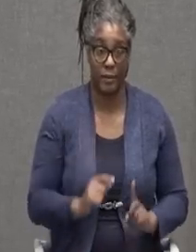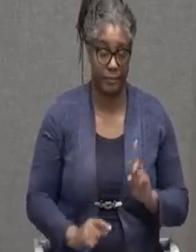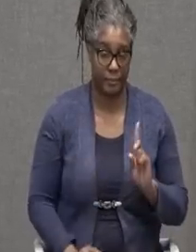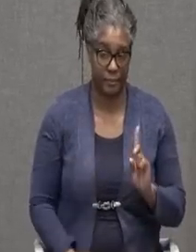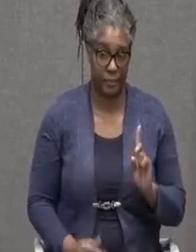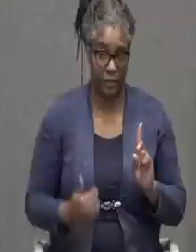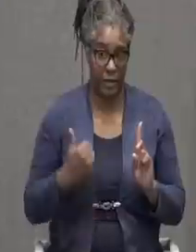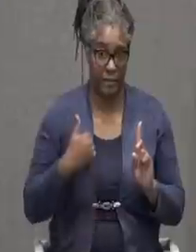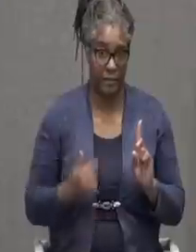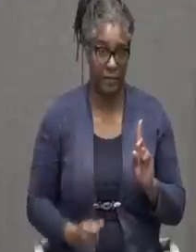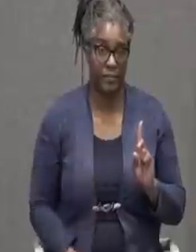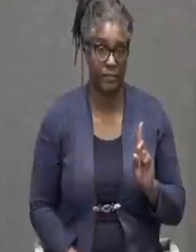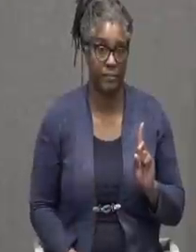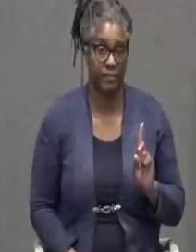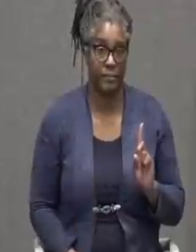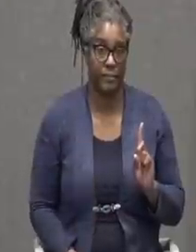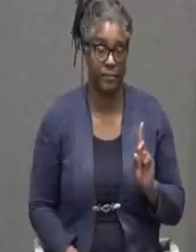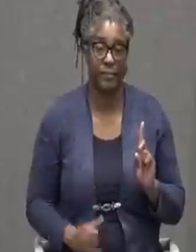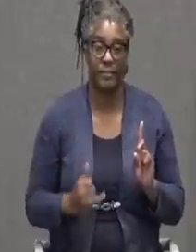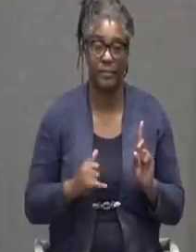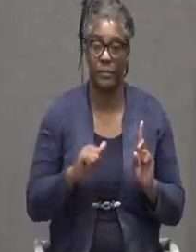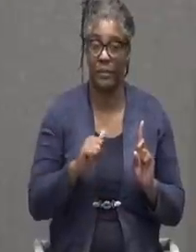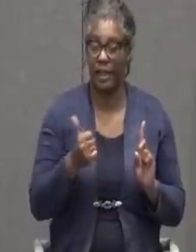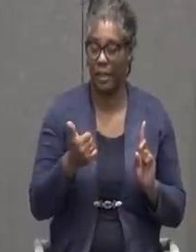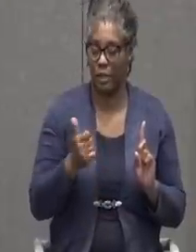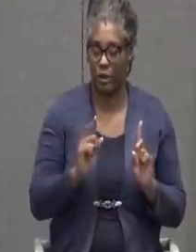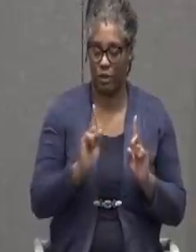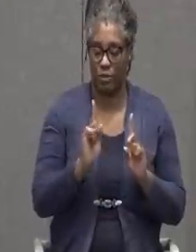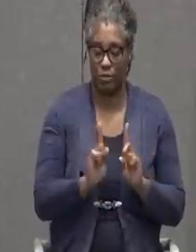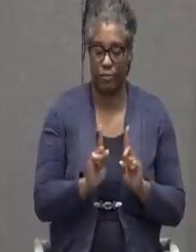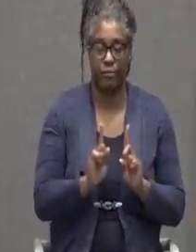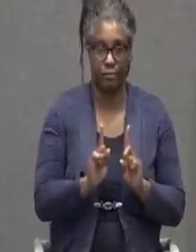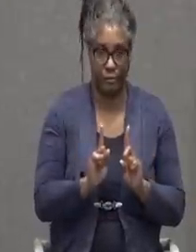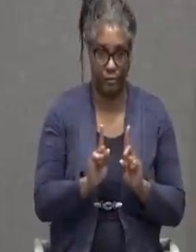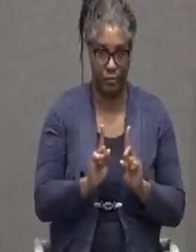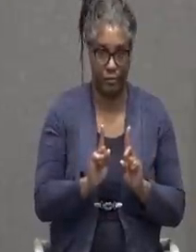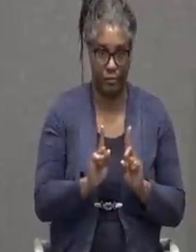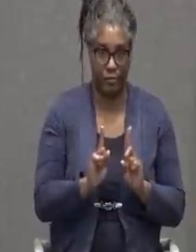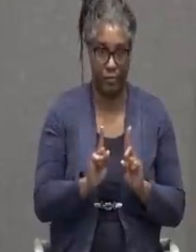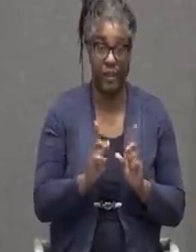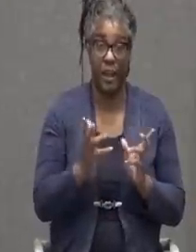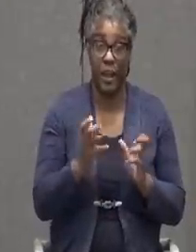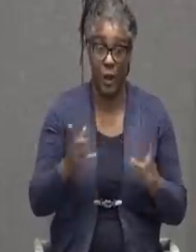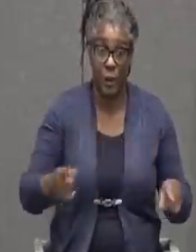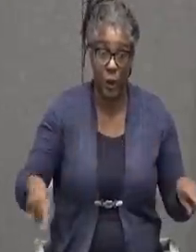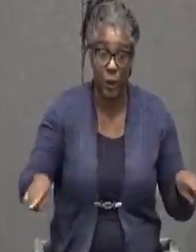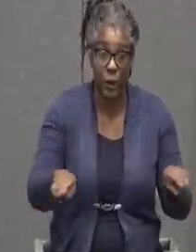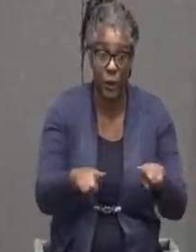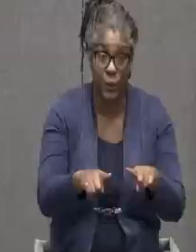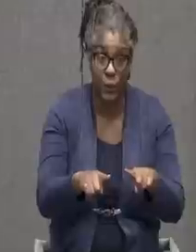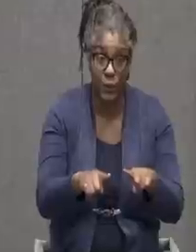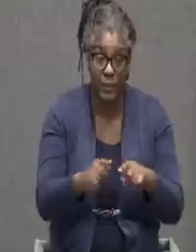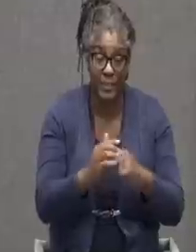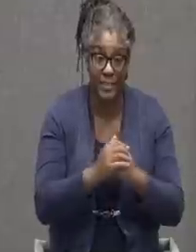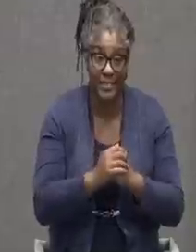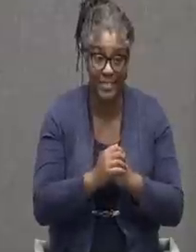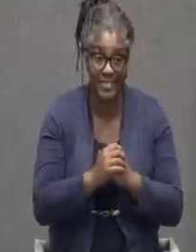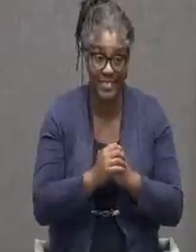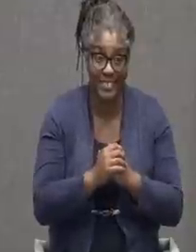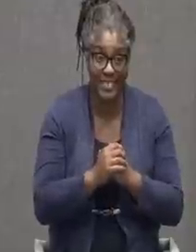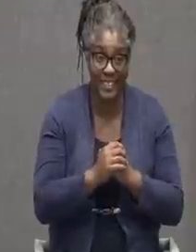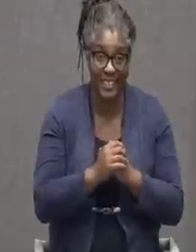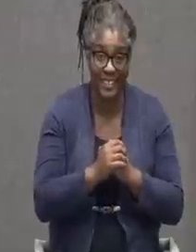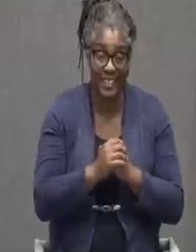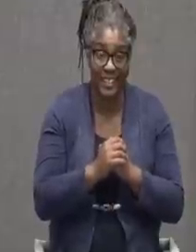Now I'm gonna get this other leg ready, and I want you at home. That is way too much glue. At least it's